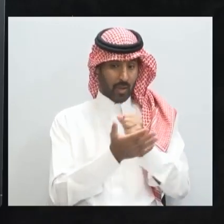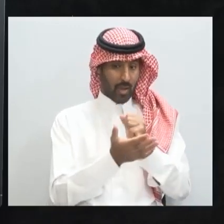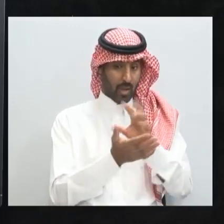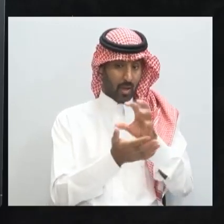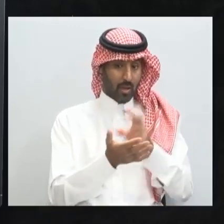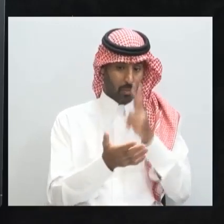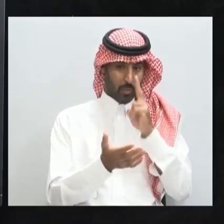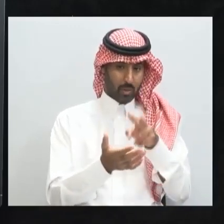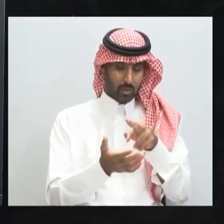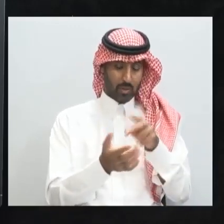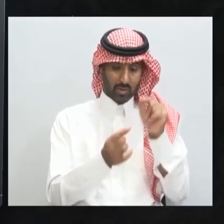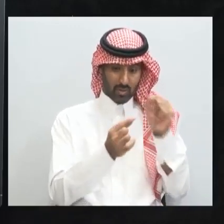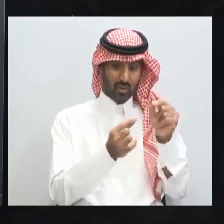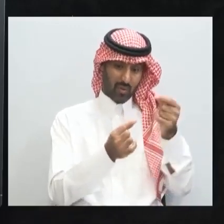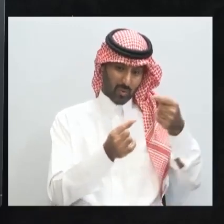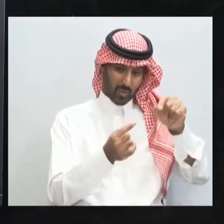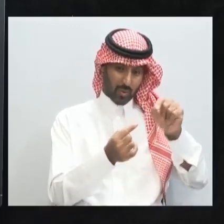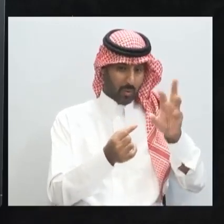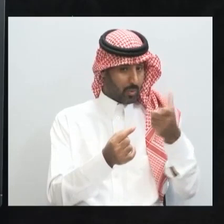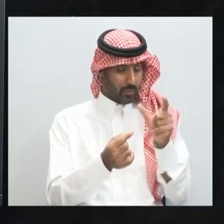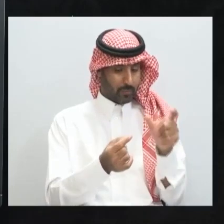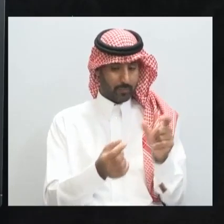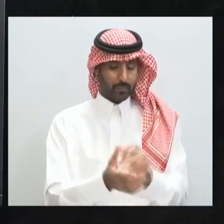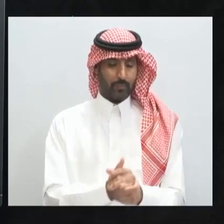you must pay attention to the smallest details.